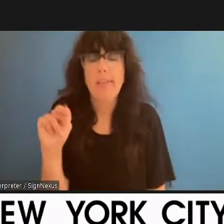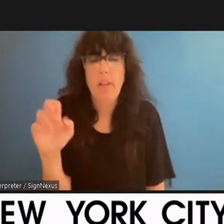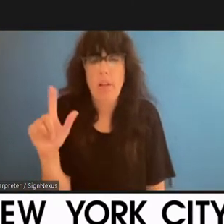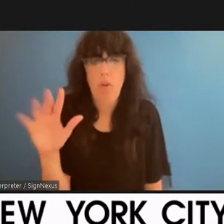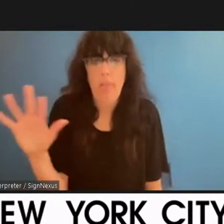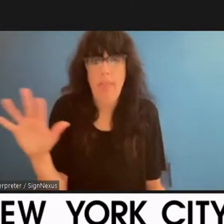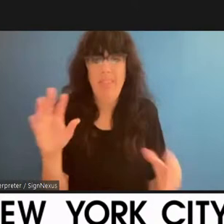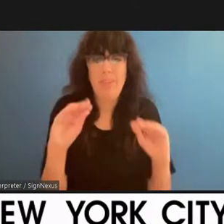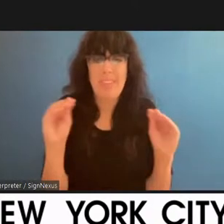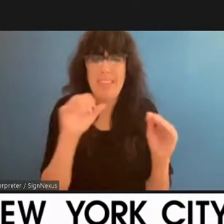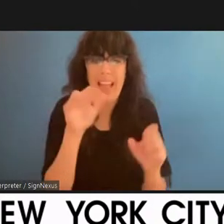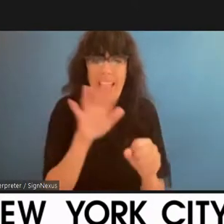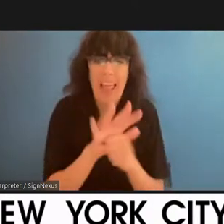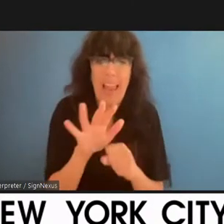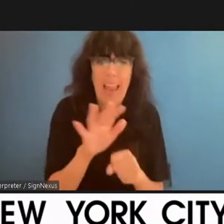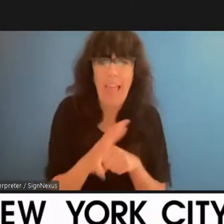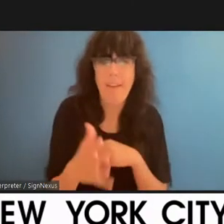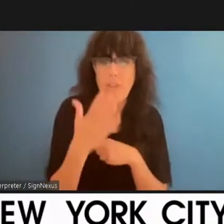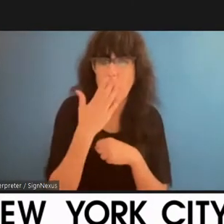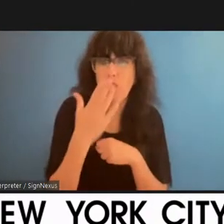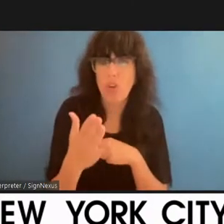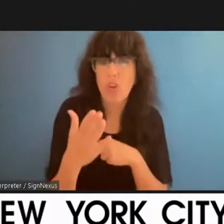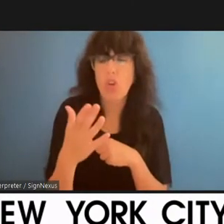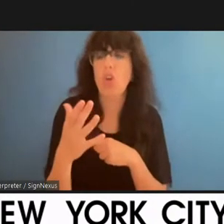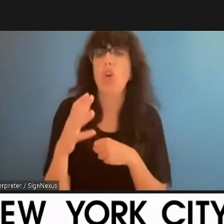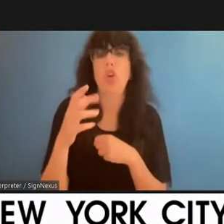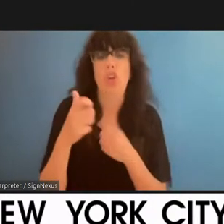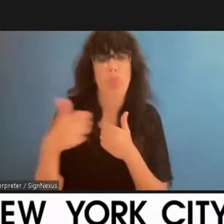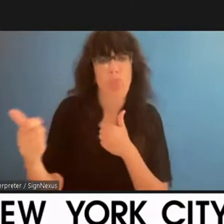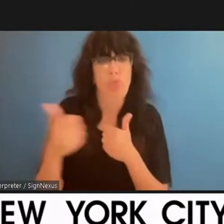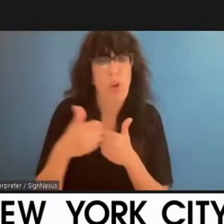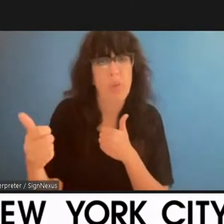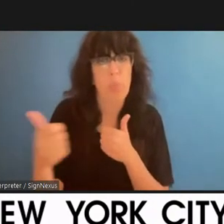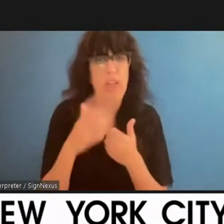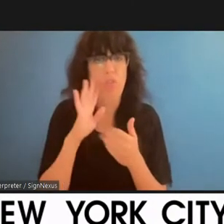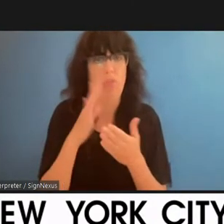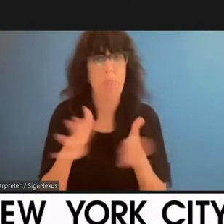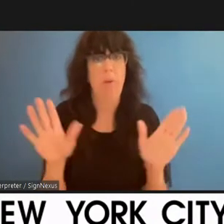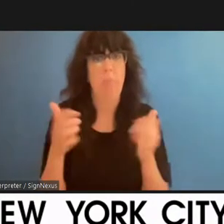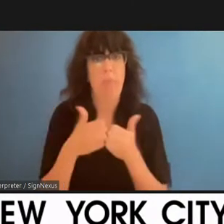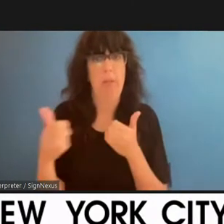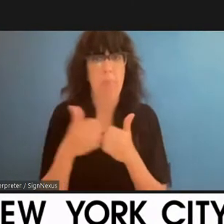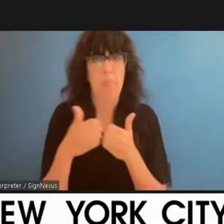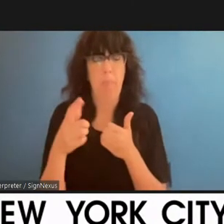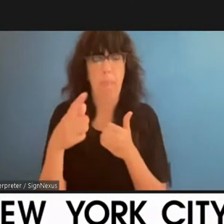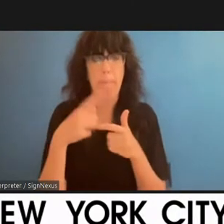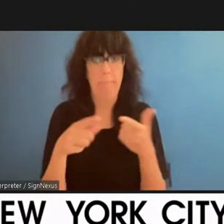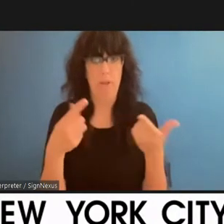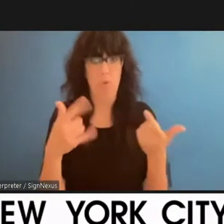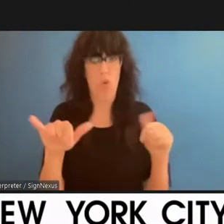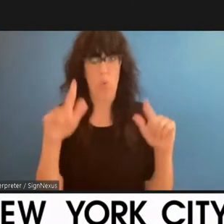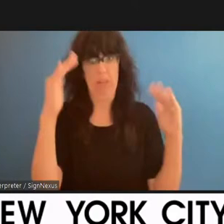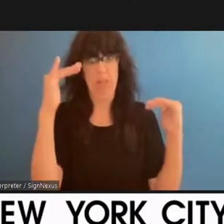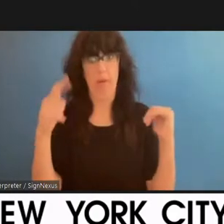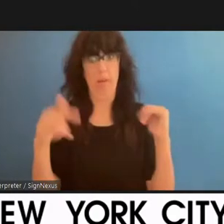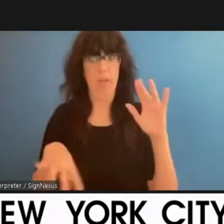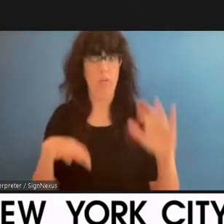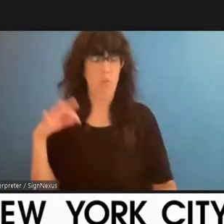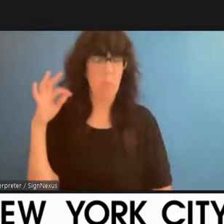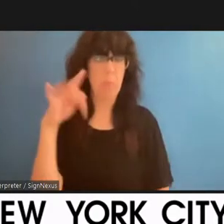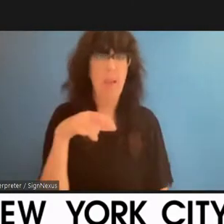mass transit service and yet we're expected to pay for your bloated and out of control